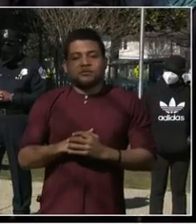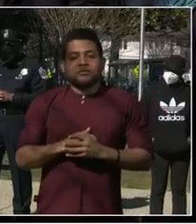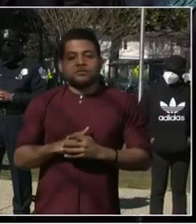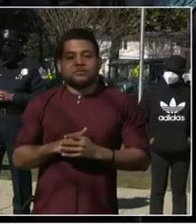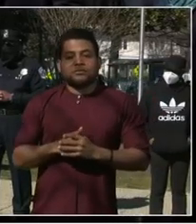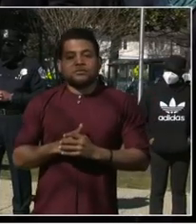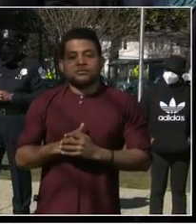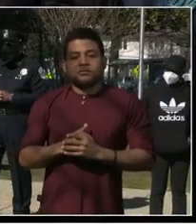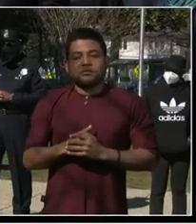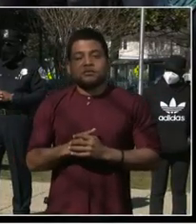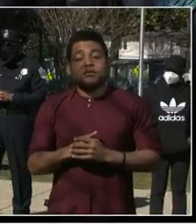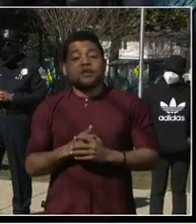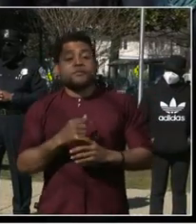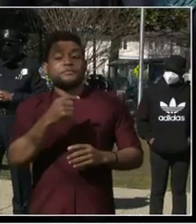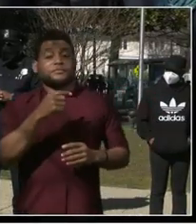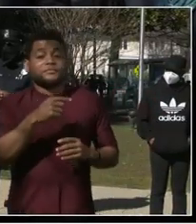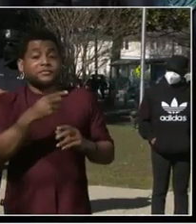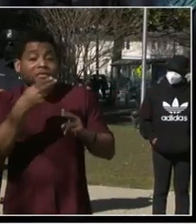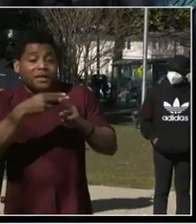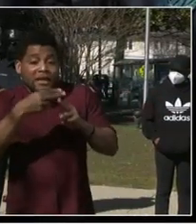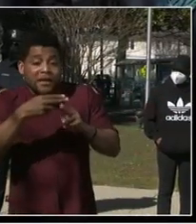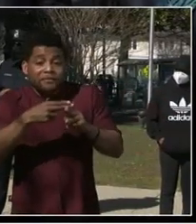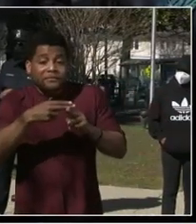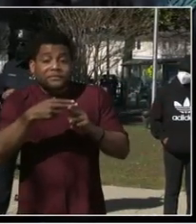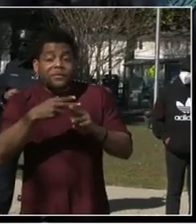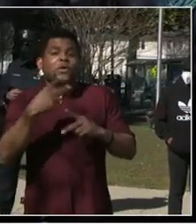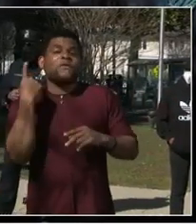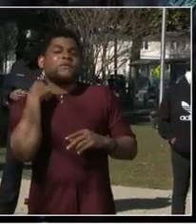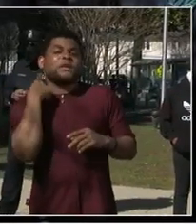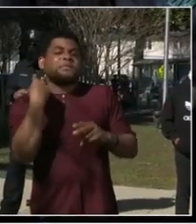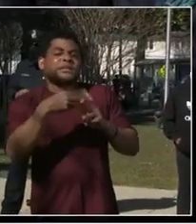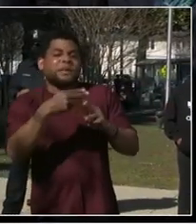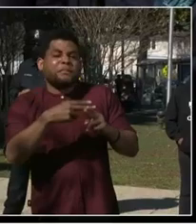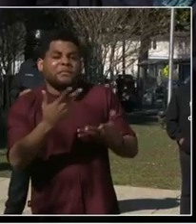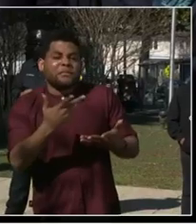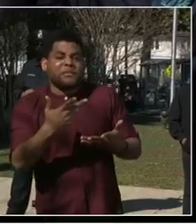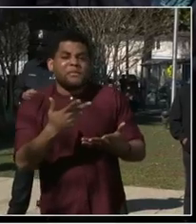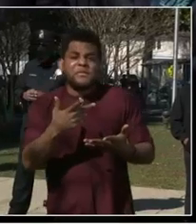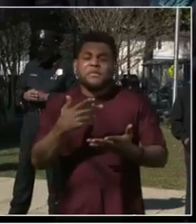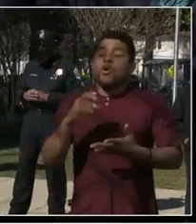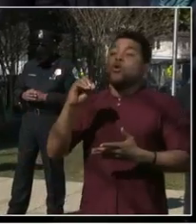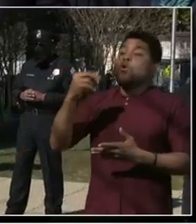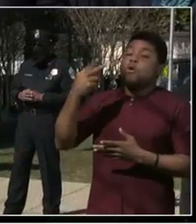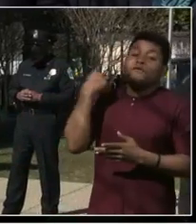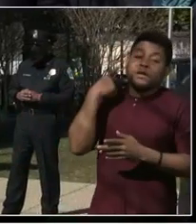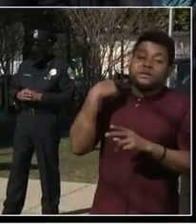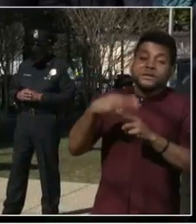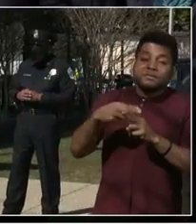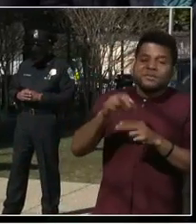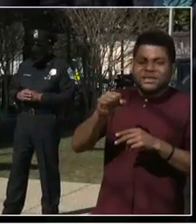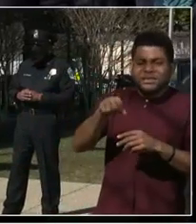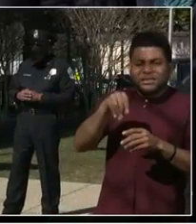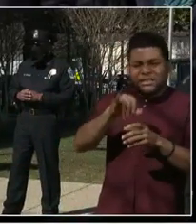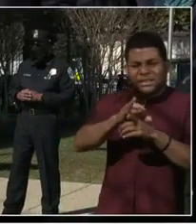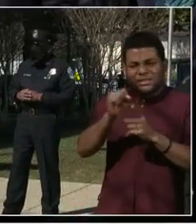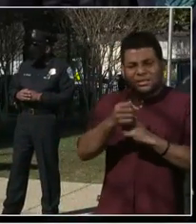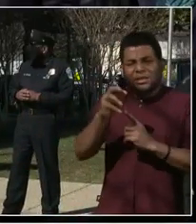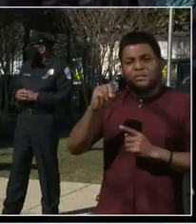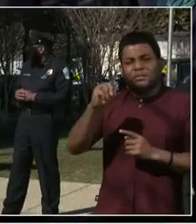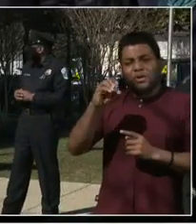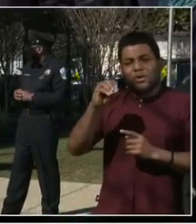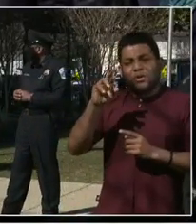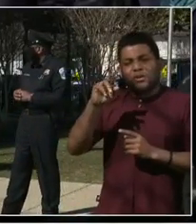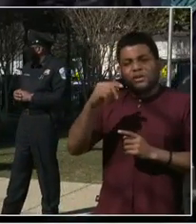Gerald, G-E-R, the victim, I'm sorry. The victim in this case of Morgan Holmes,